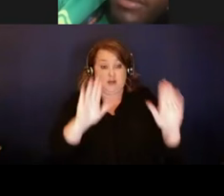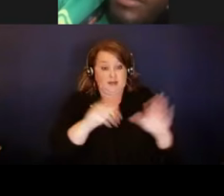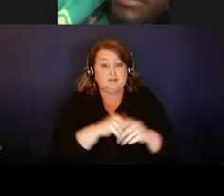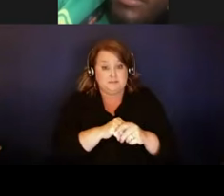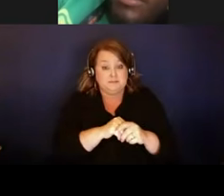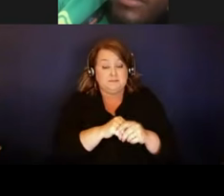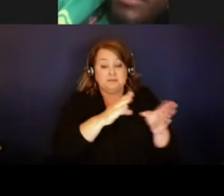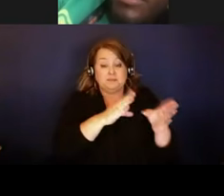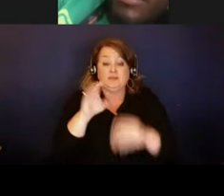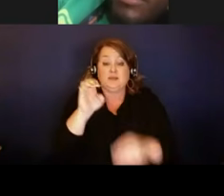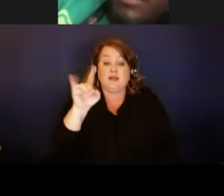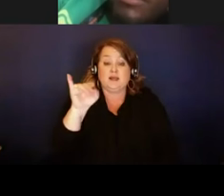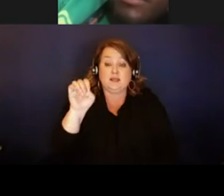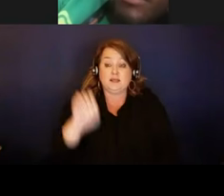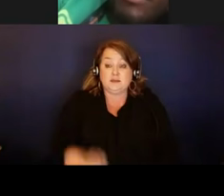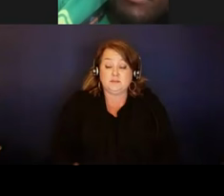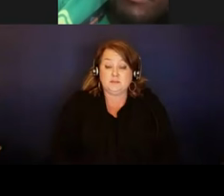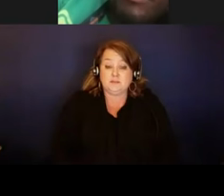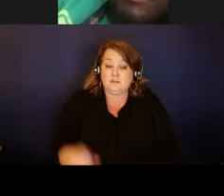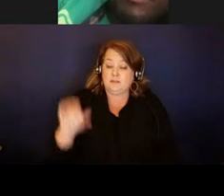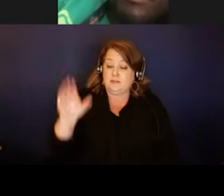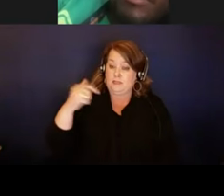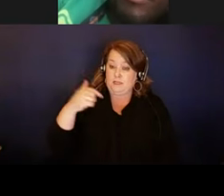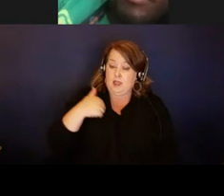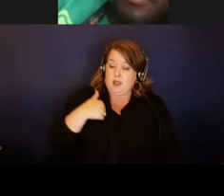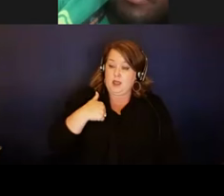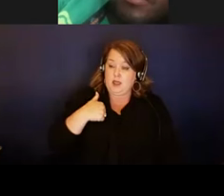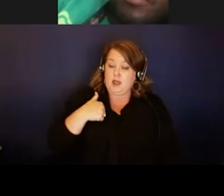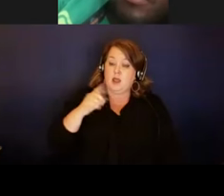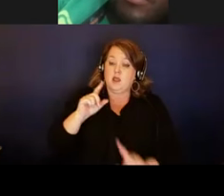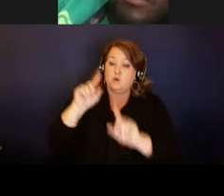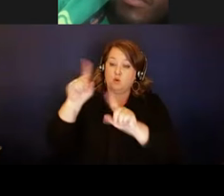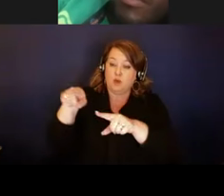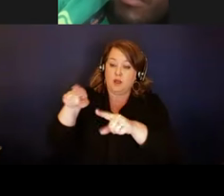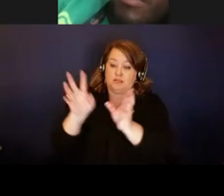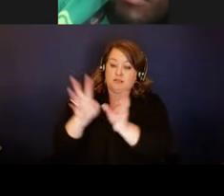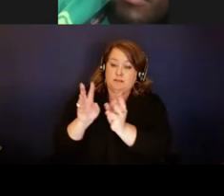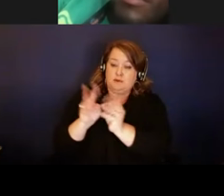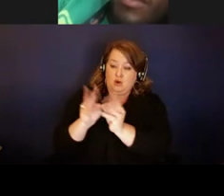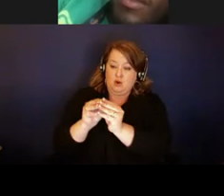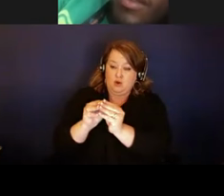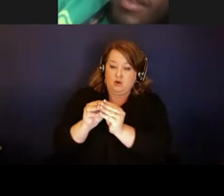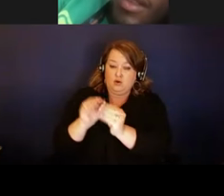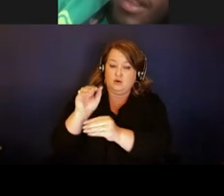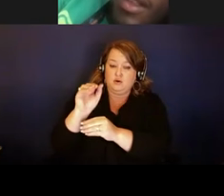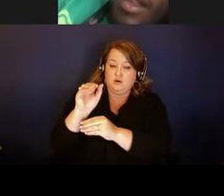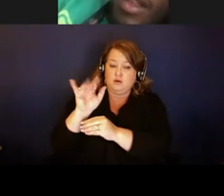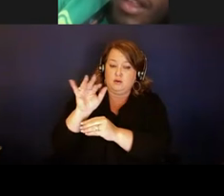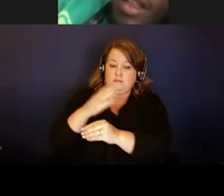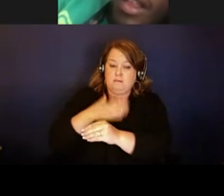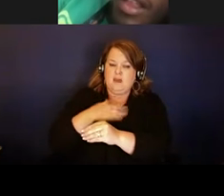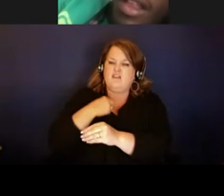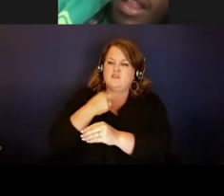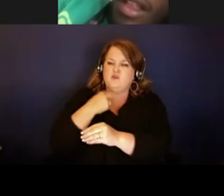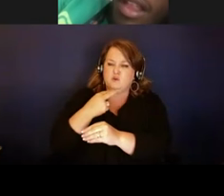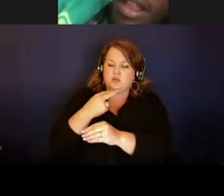And Eddie, last I question. went to a seminar, Art, My Voice, My